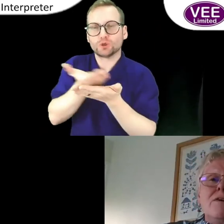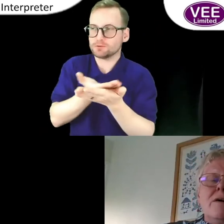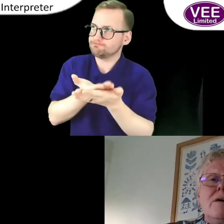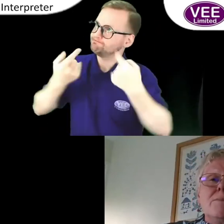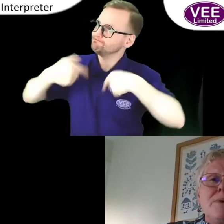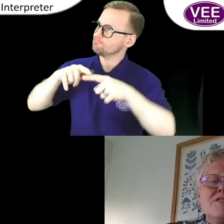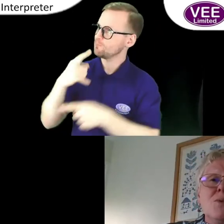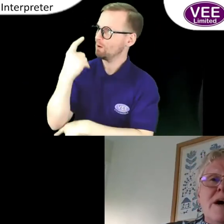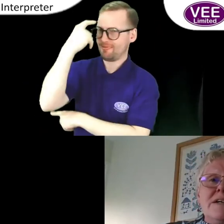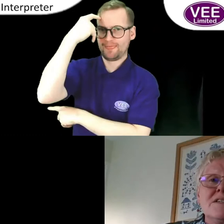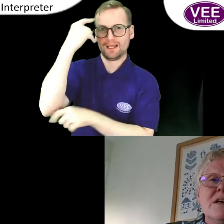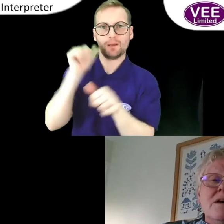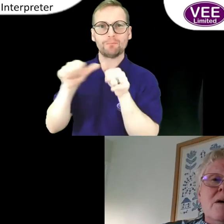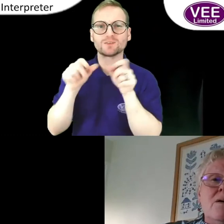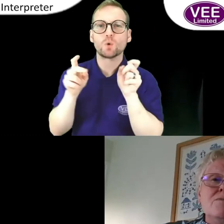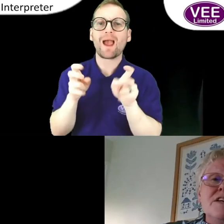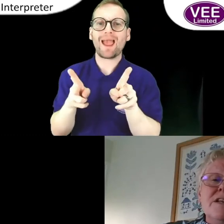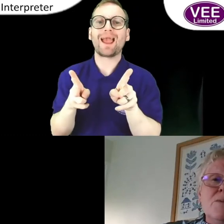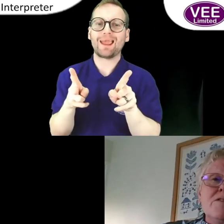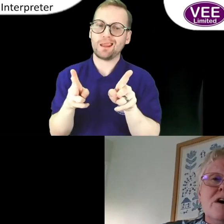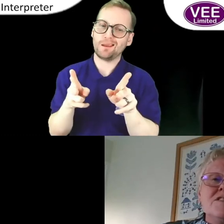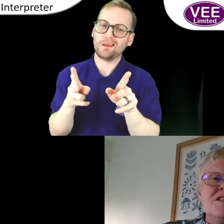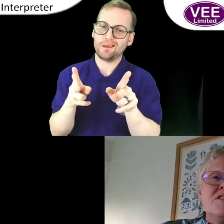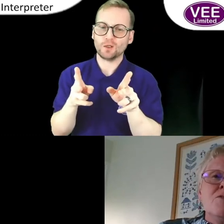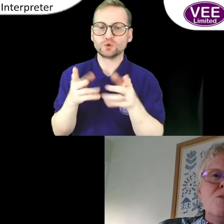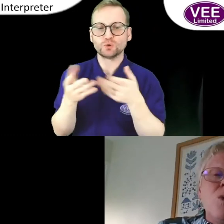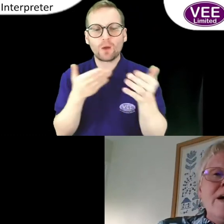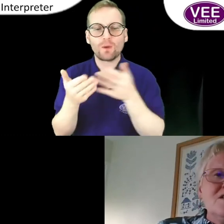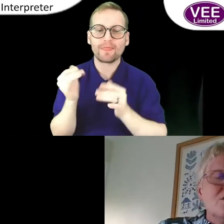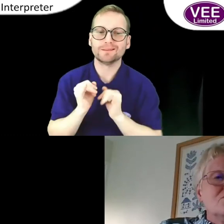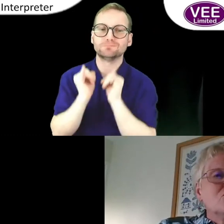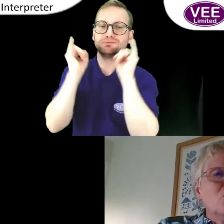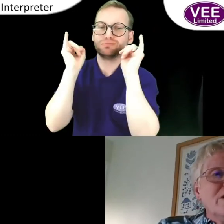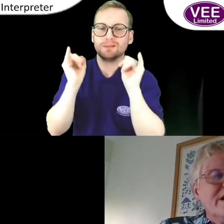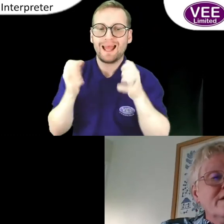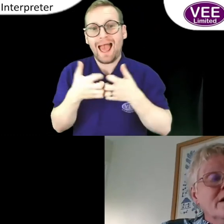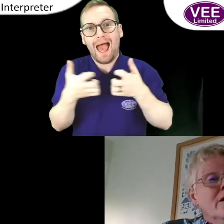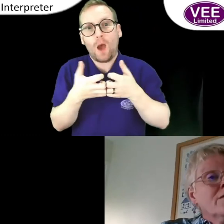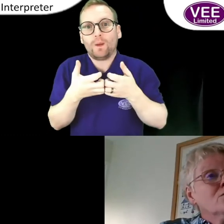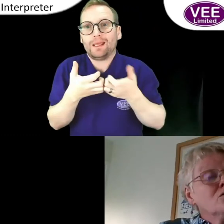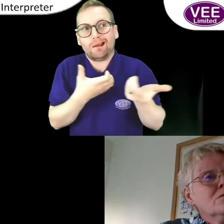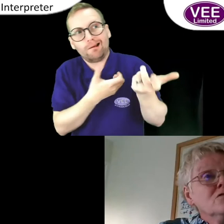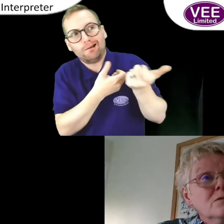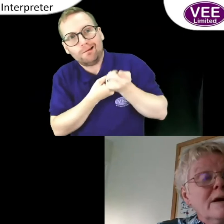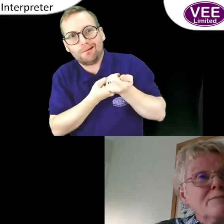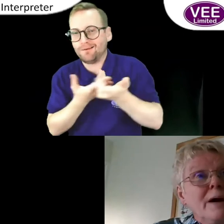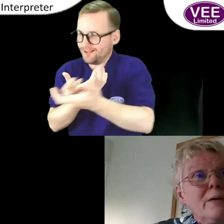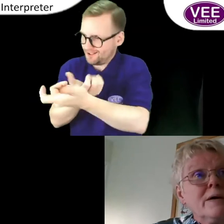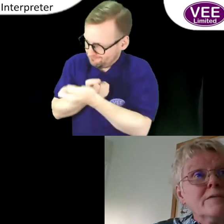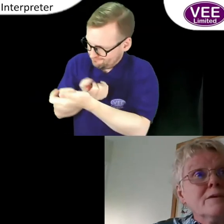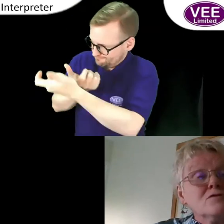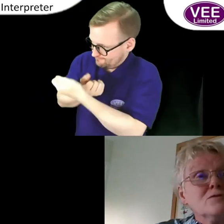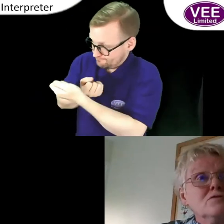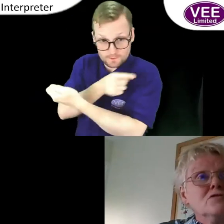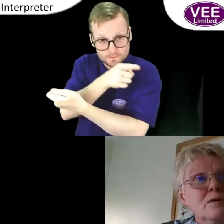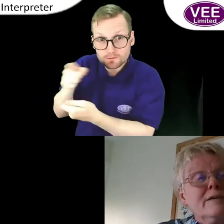of better ways of dealing with crisis, of ways of drawing in those who do have power